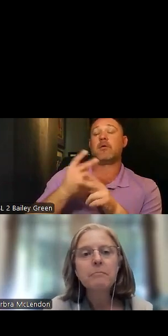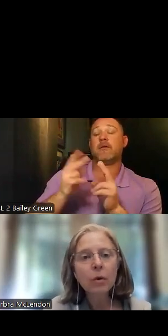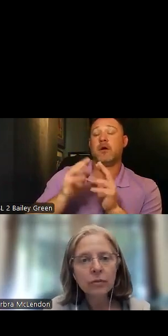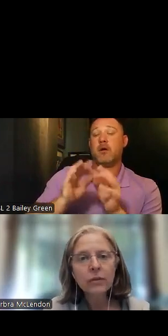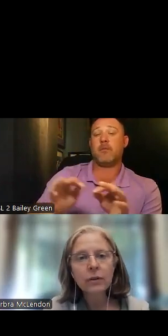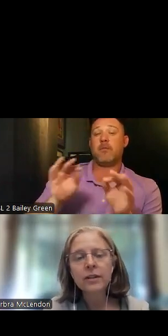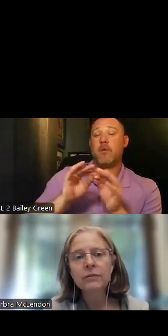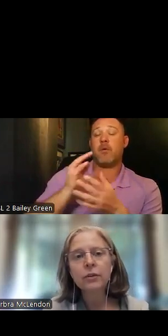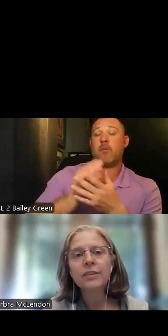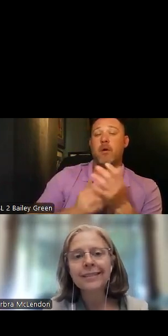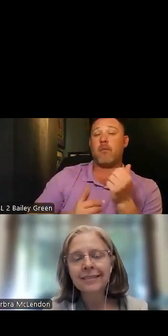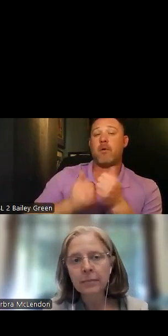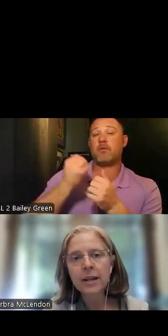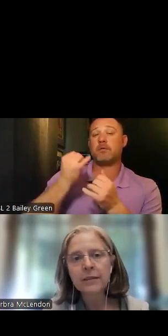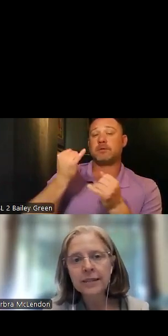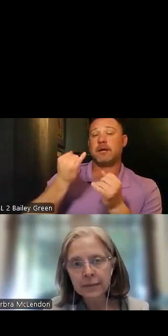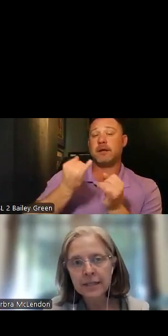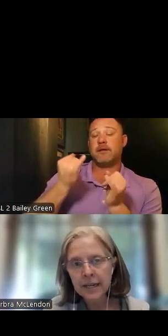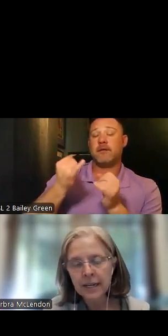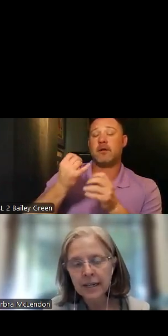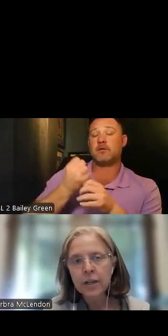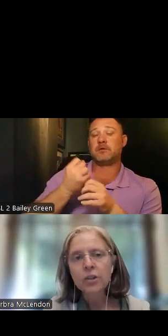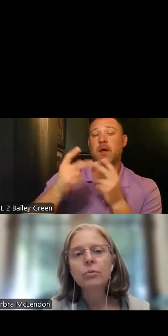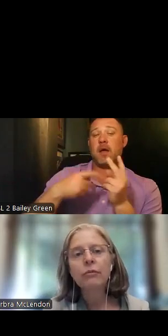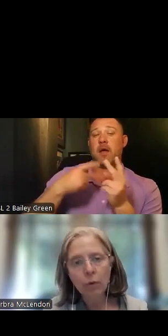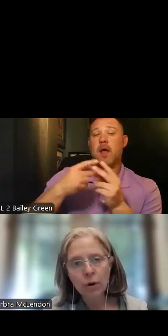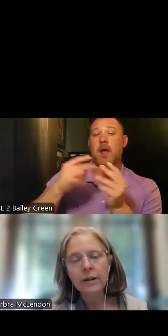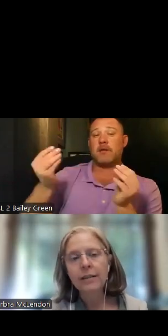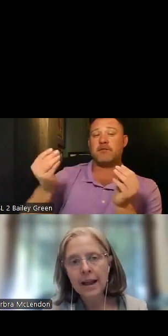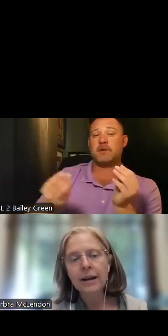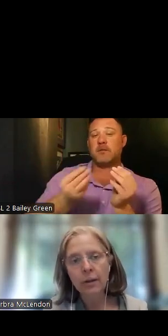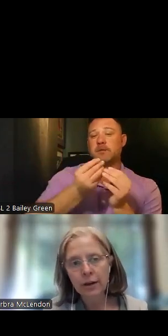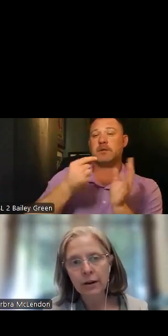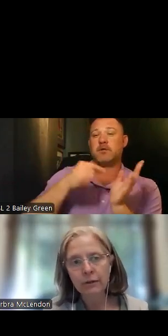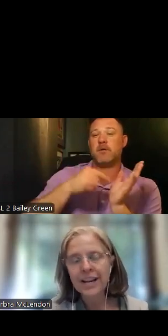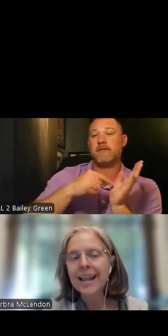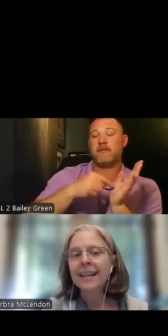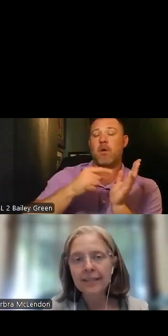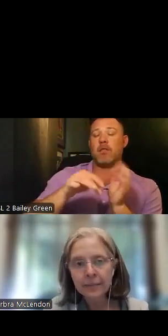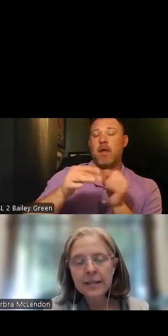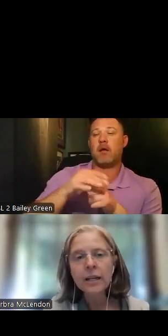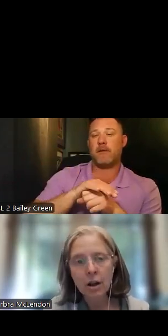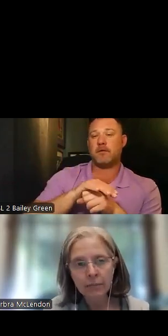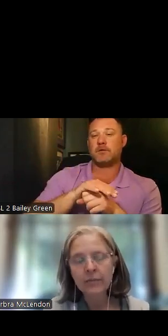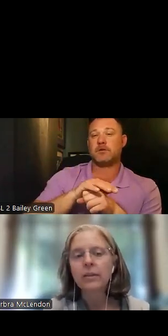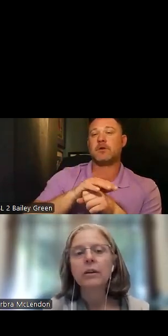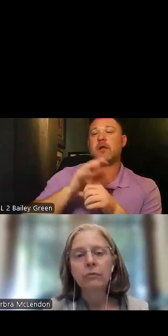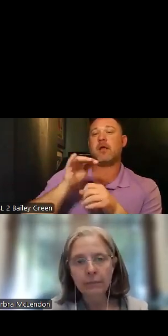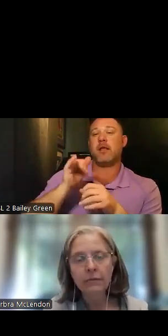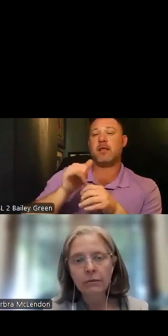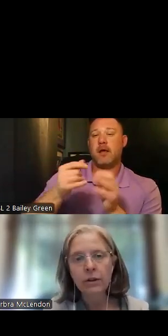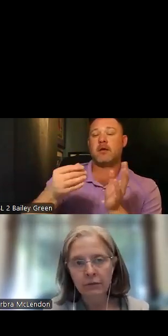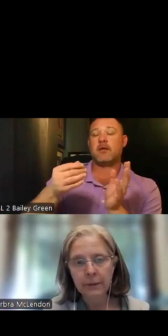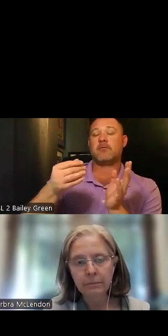is most of those individuals get some kind of subsidy to afford that healthcare coverage. That subsidy comes